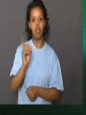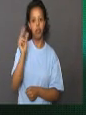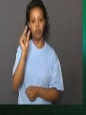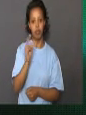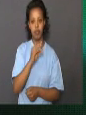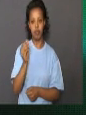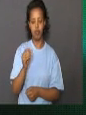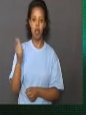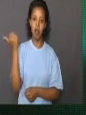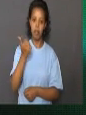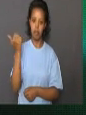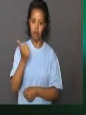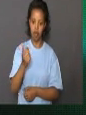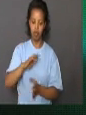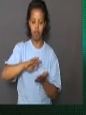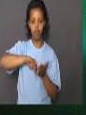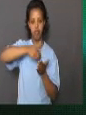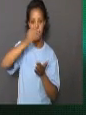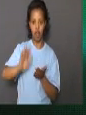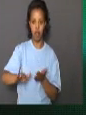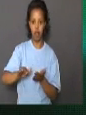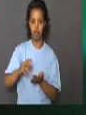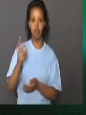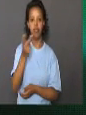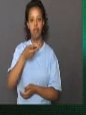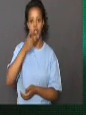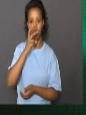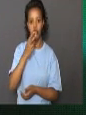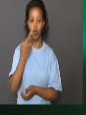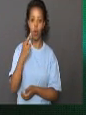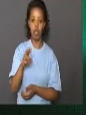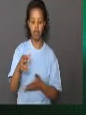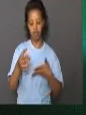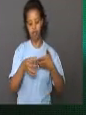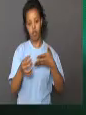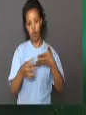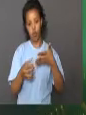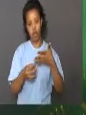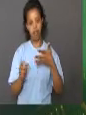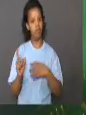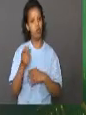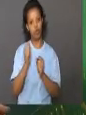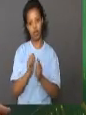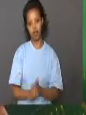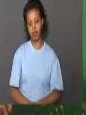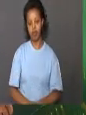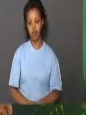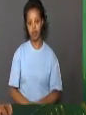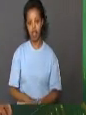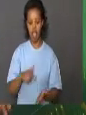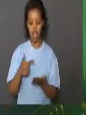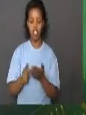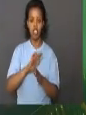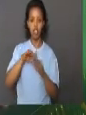beer, te'ela, te'edge, or wine. All of